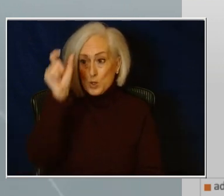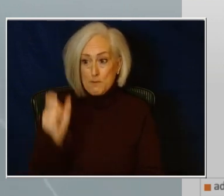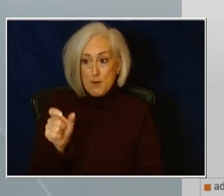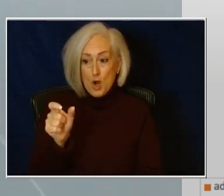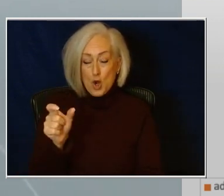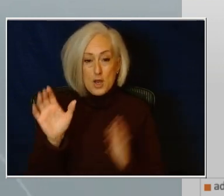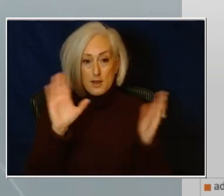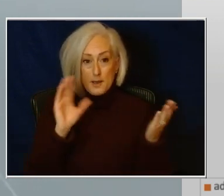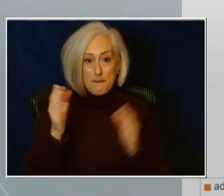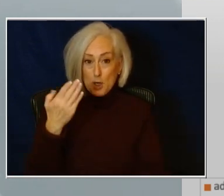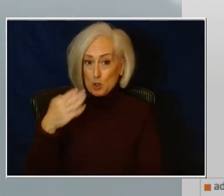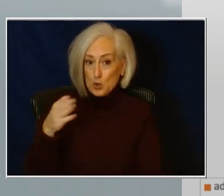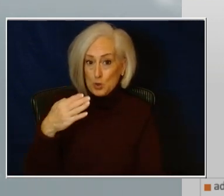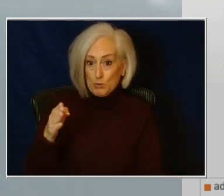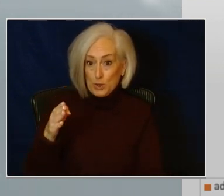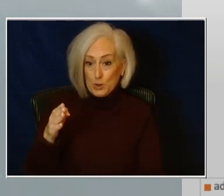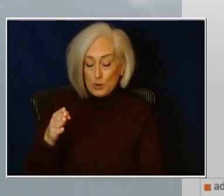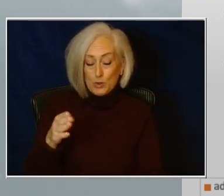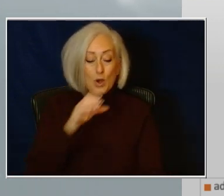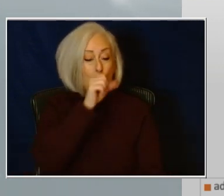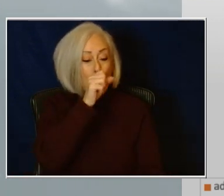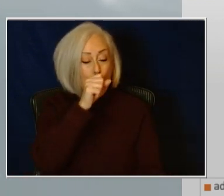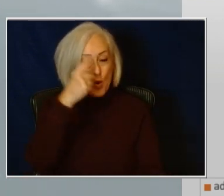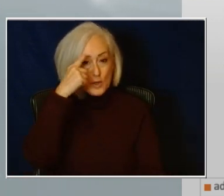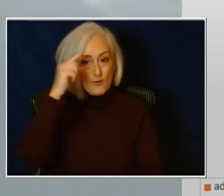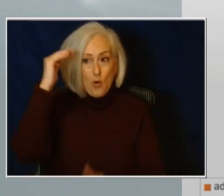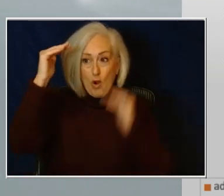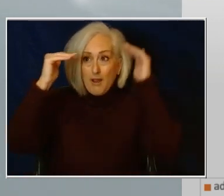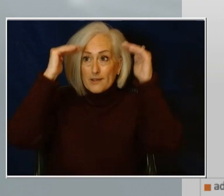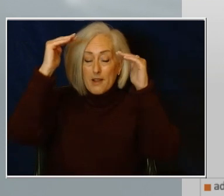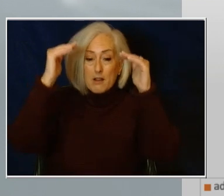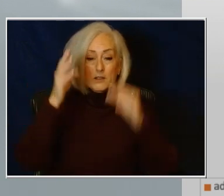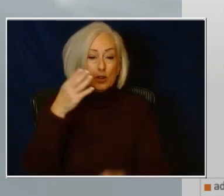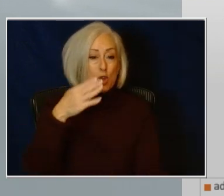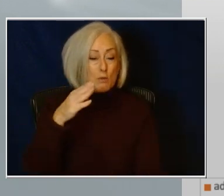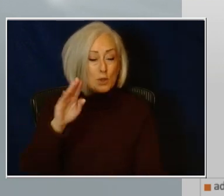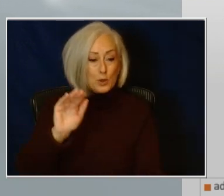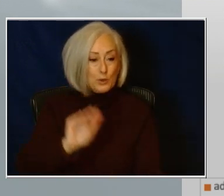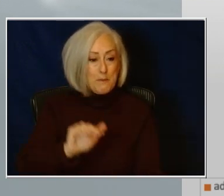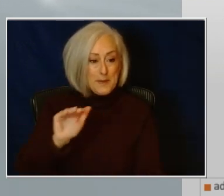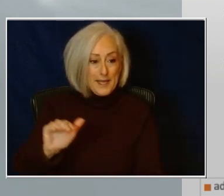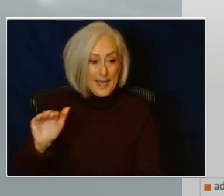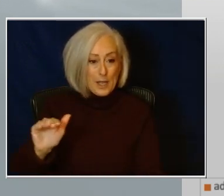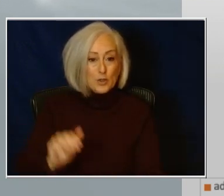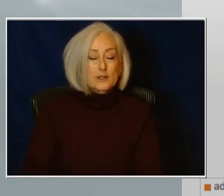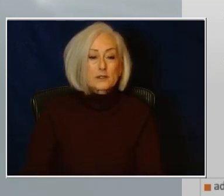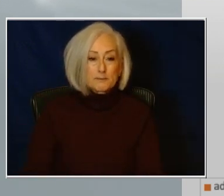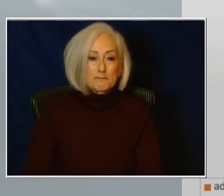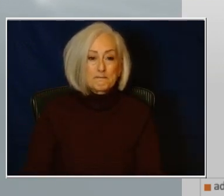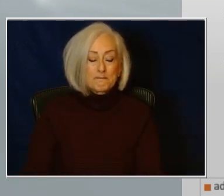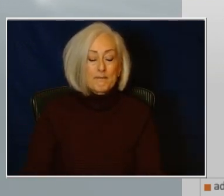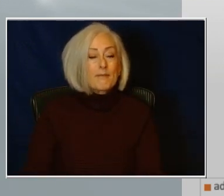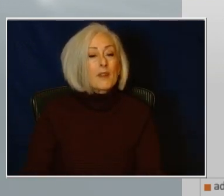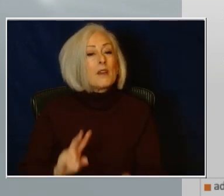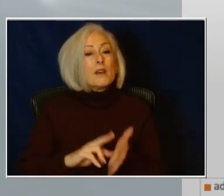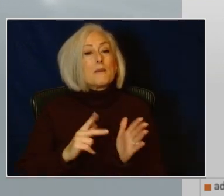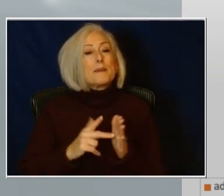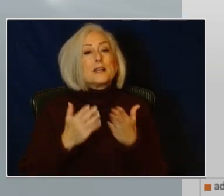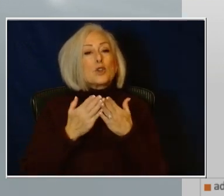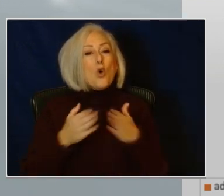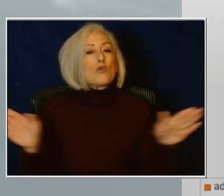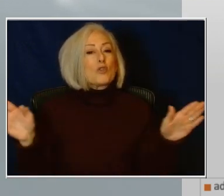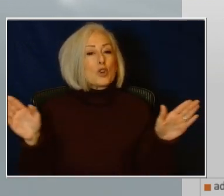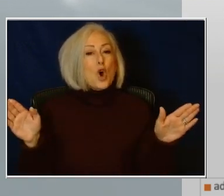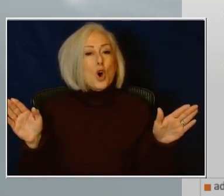the orange is adults, the blue is our pediatric patients as well. So overall, still, Steve, like we've talked